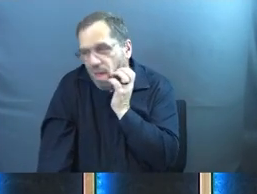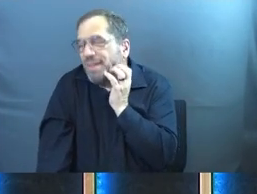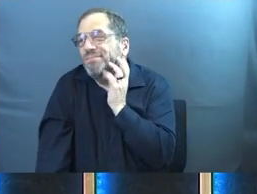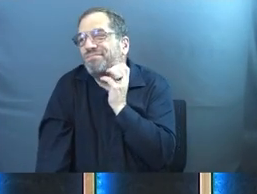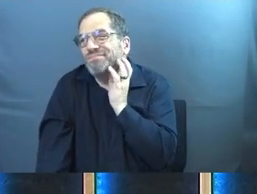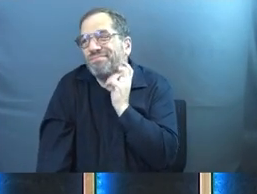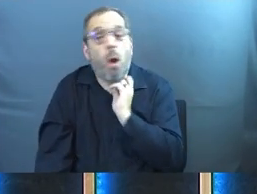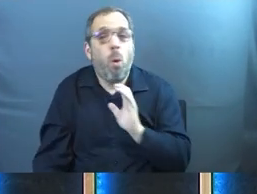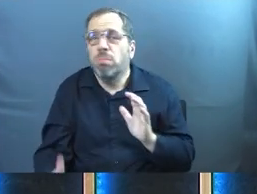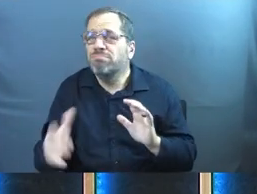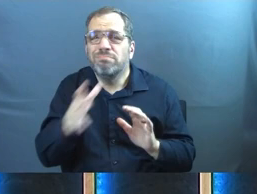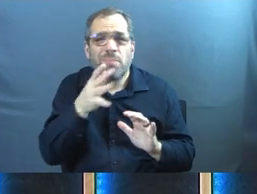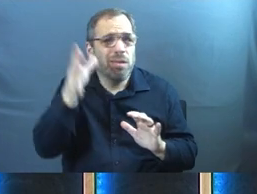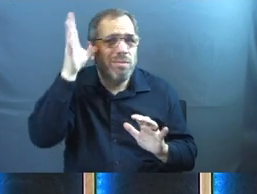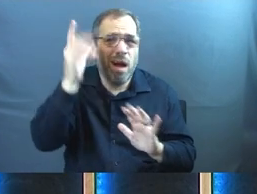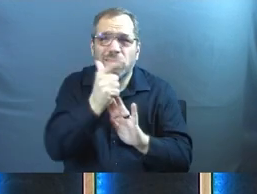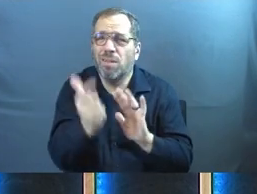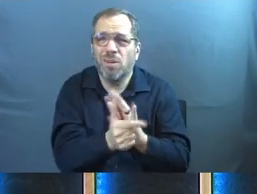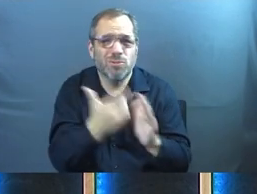In-laws are wonderful.